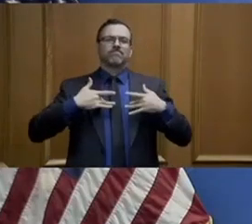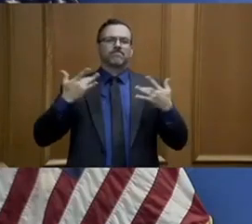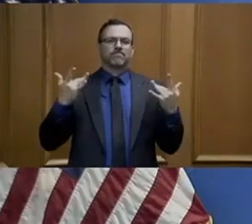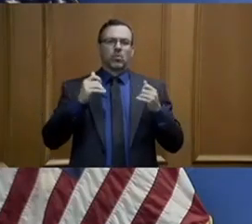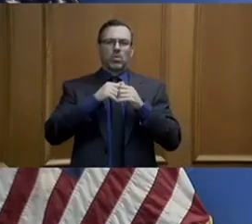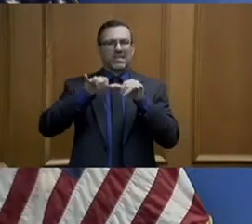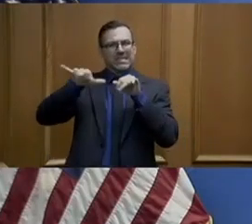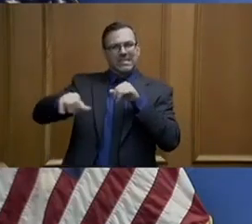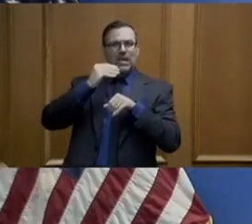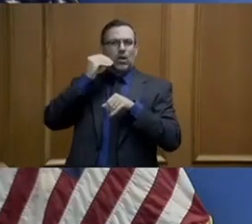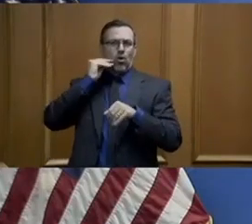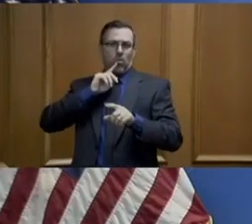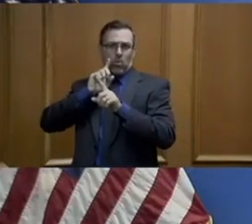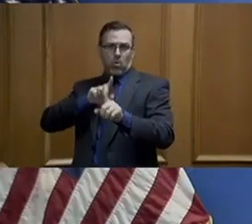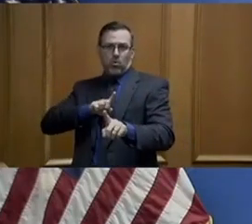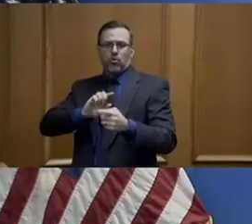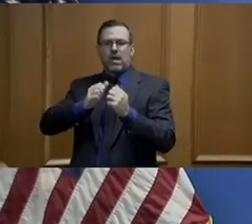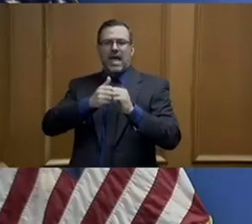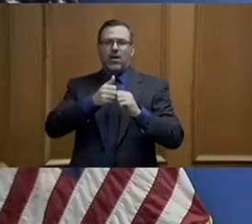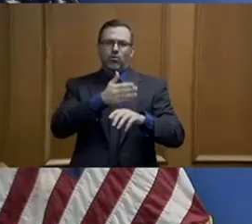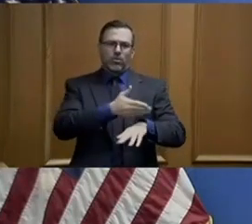plan for economic recovery.